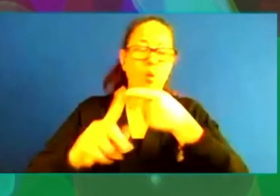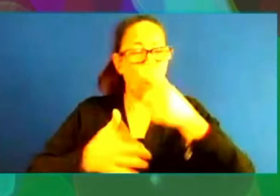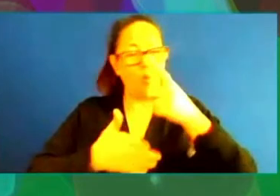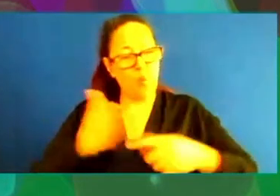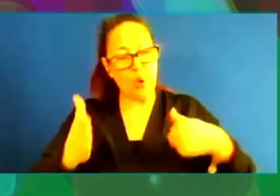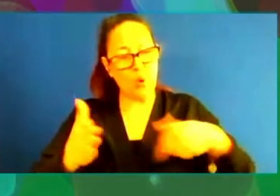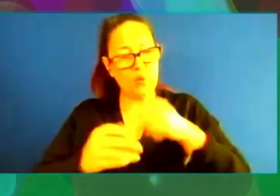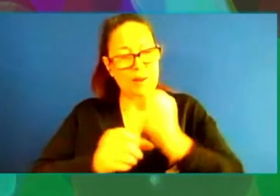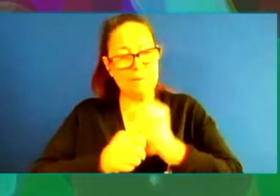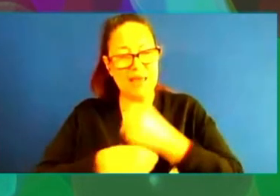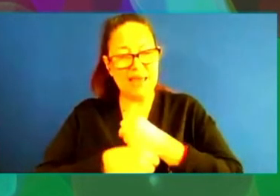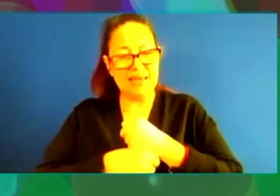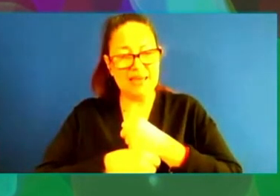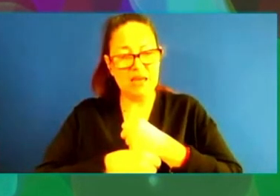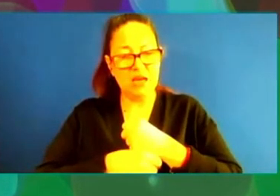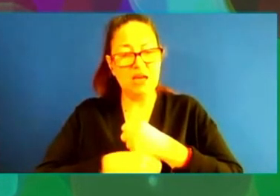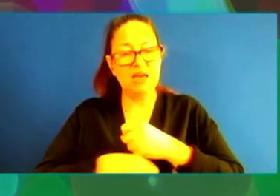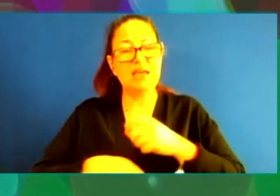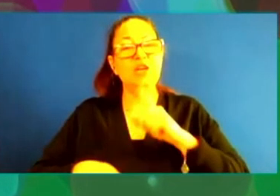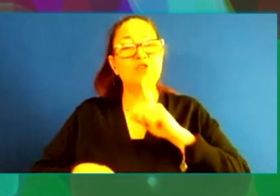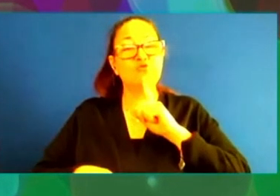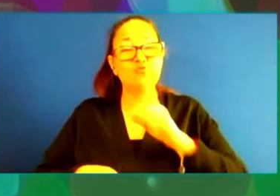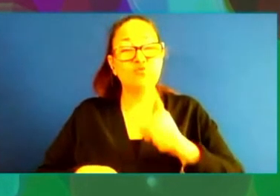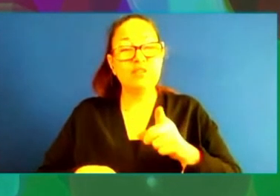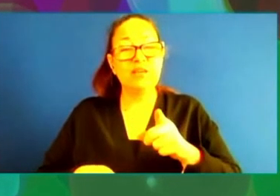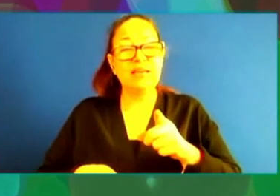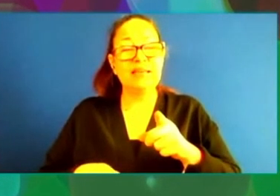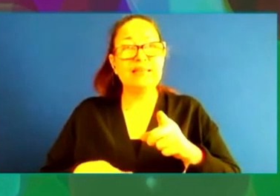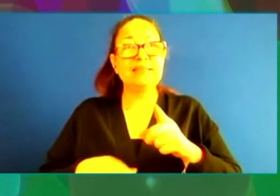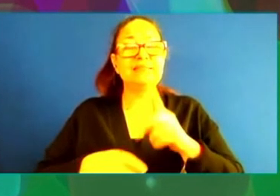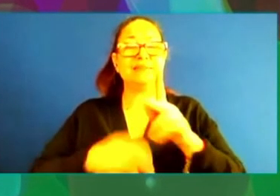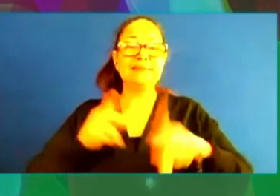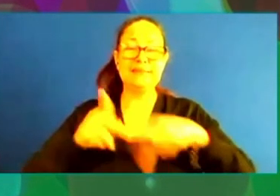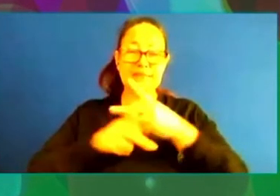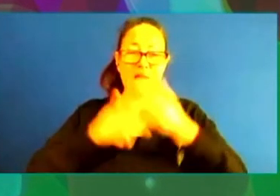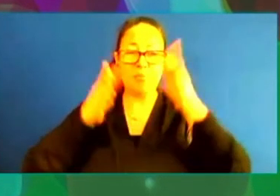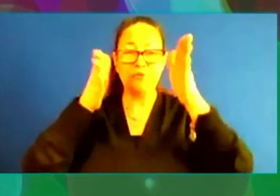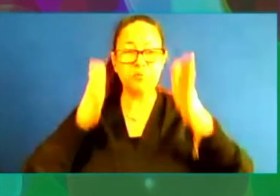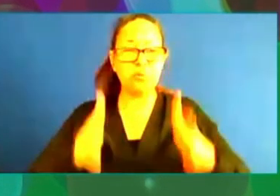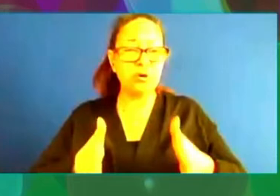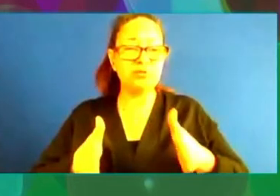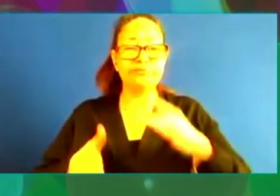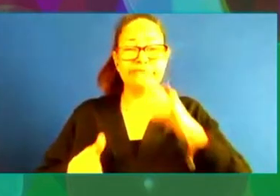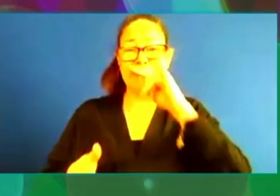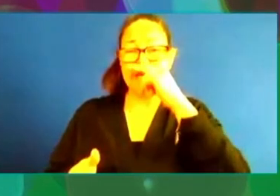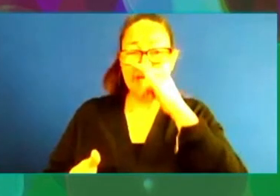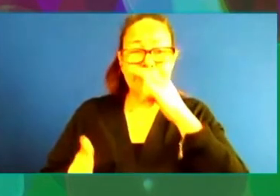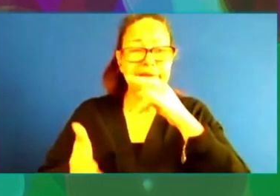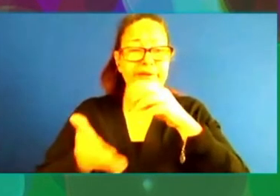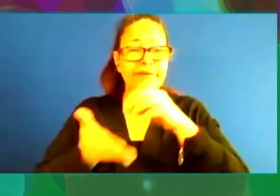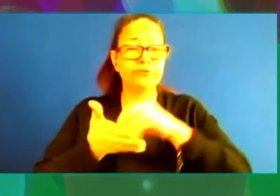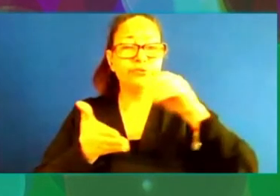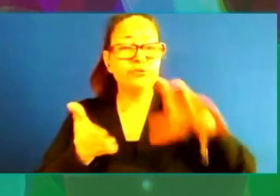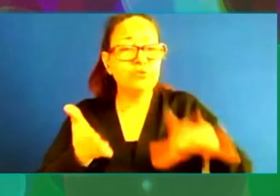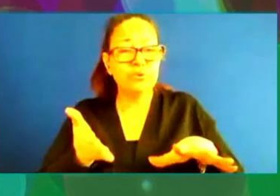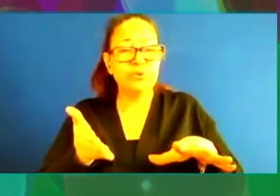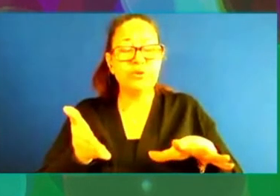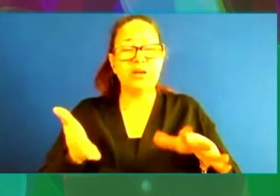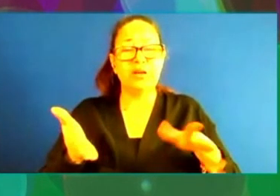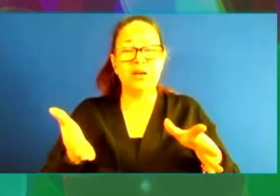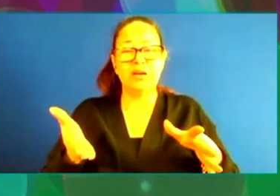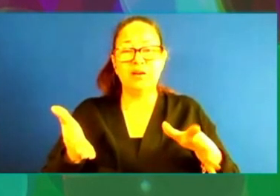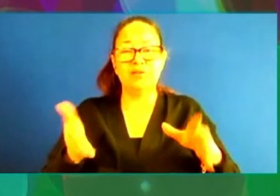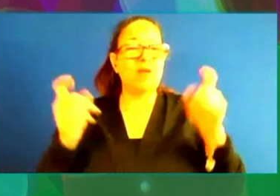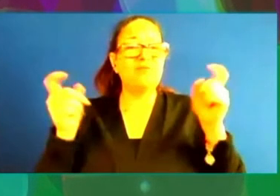The deliverable is a set of, is a type of person, a kid or a student or a